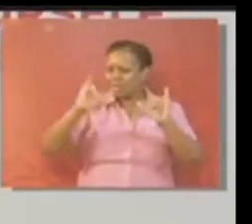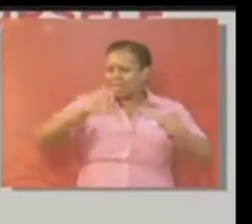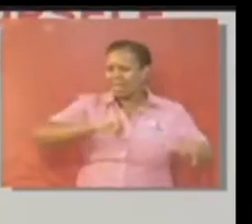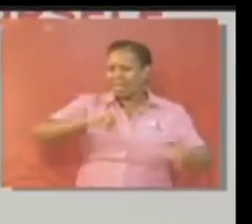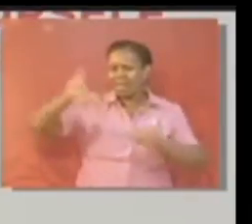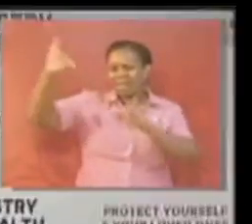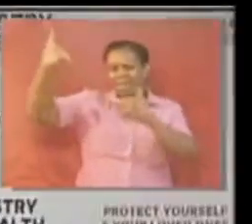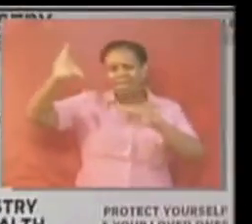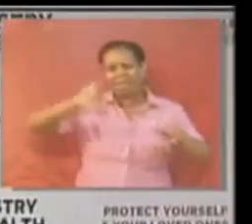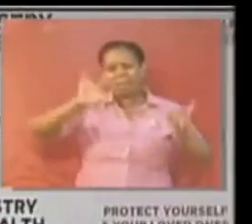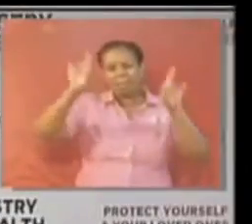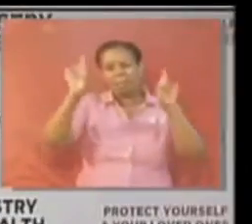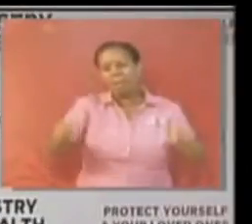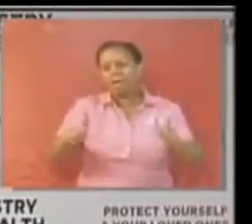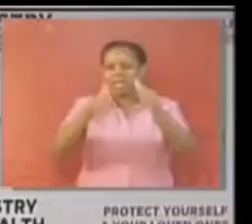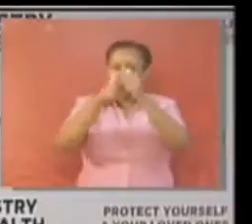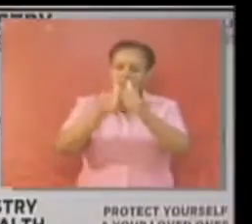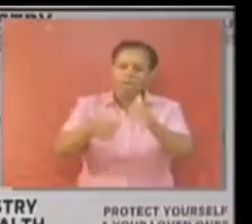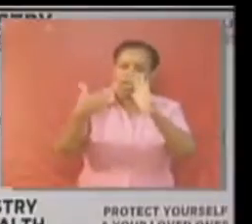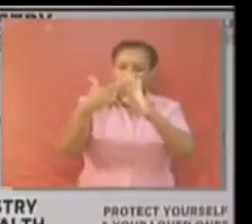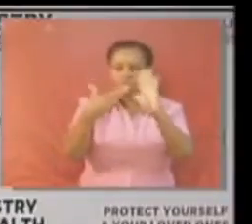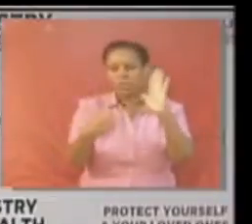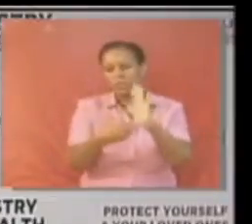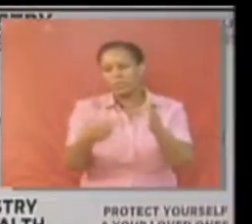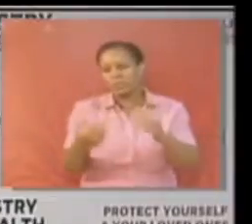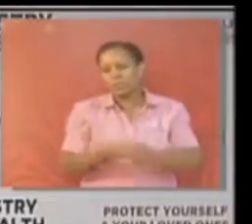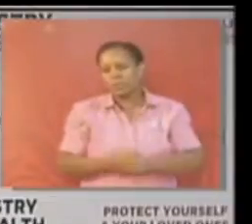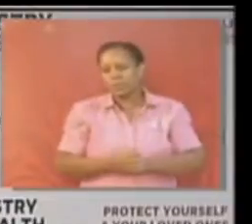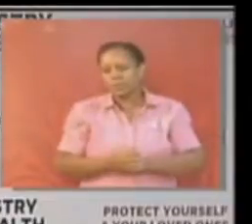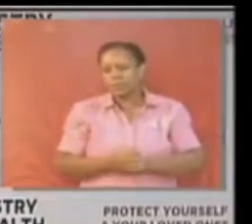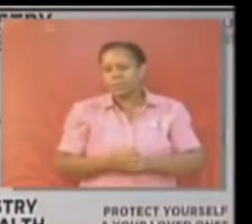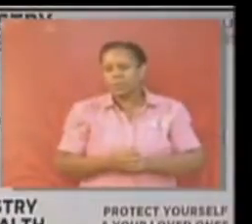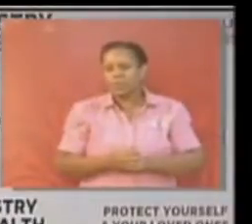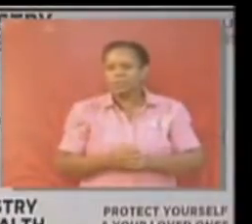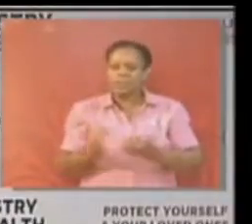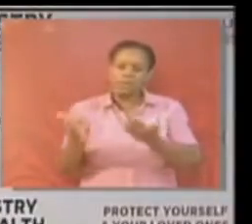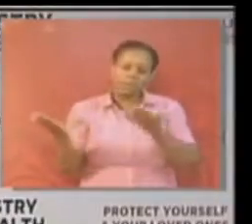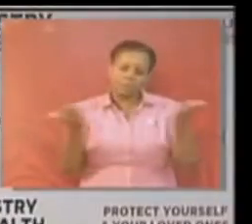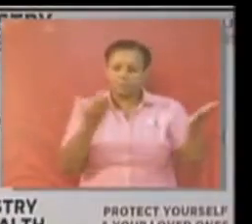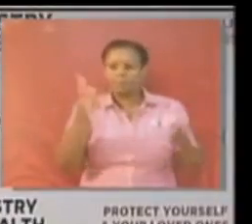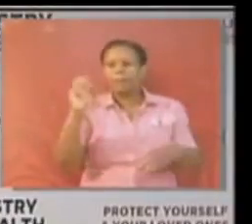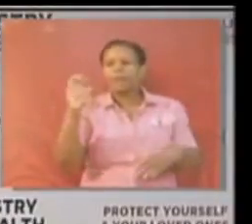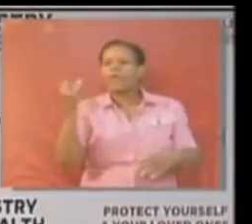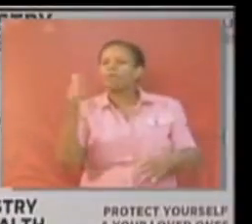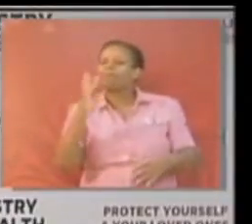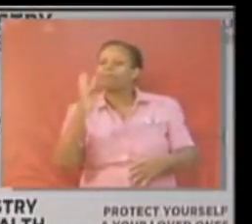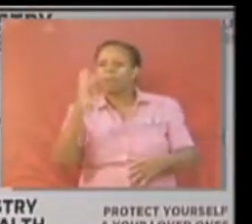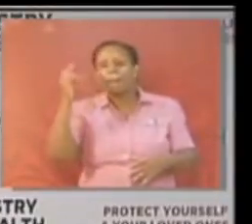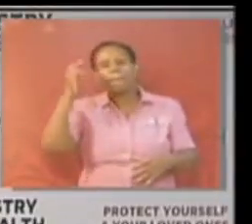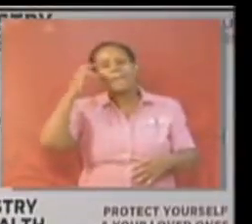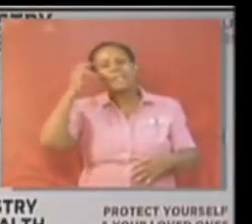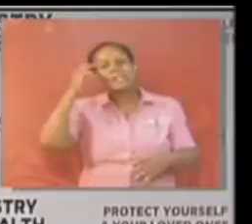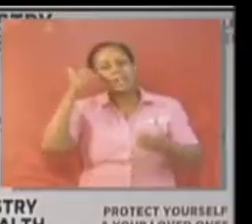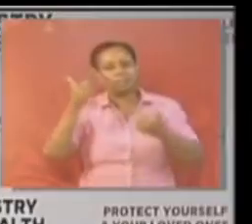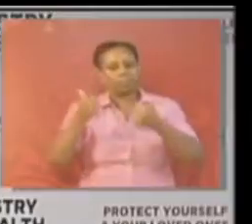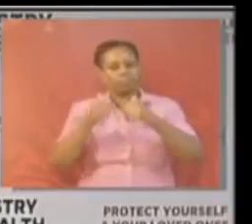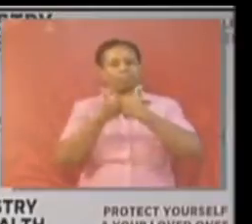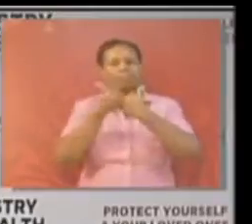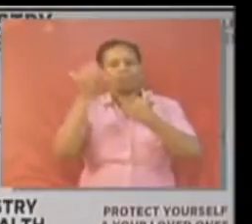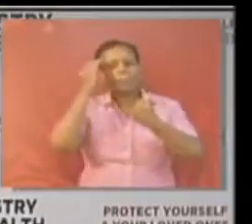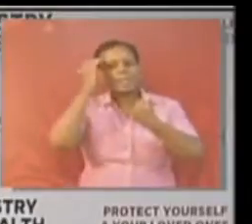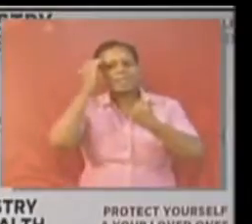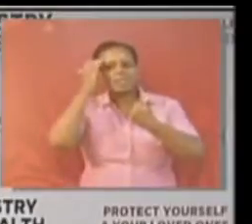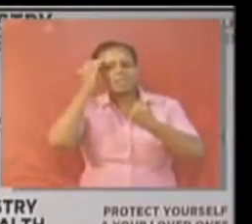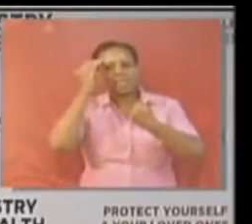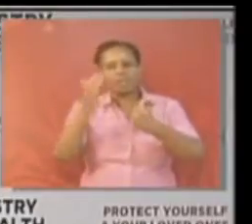out, and then the CMO could talk a little more about the mental issue. Yeah, so I mean, you asked about the Hotel Association.